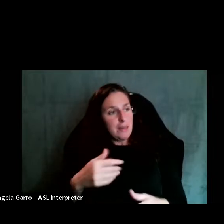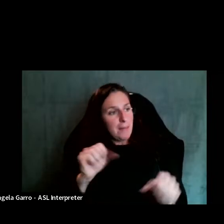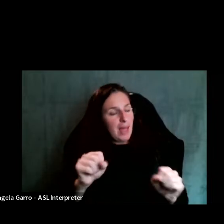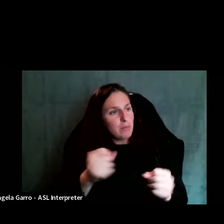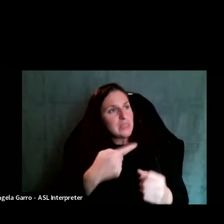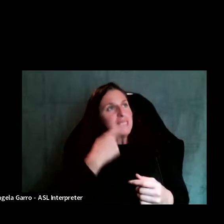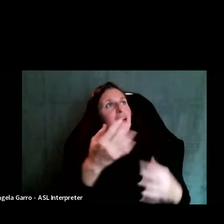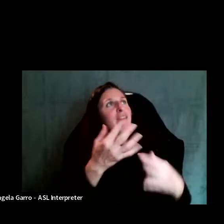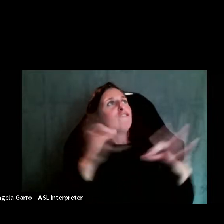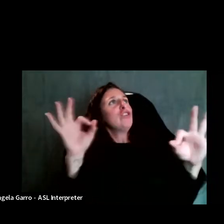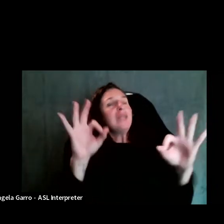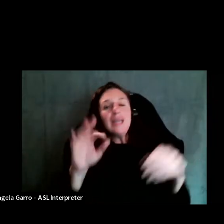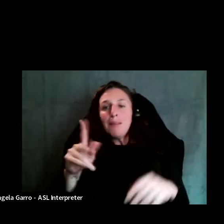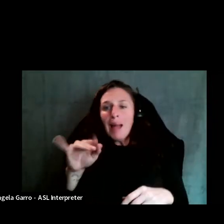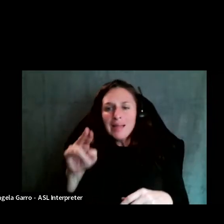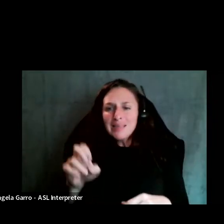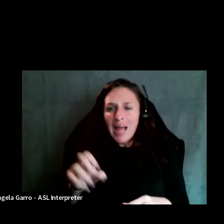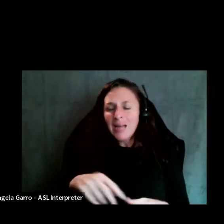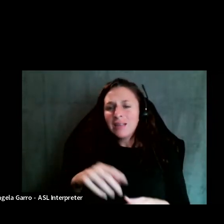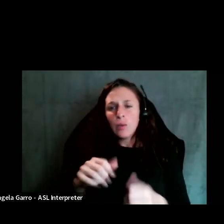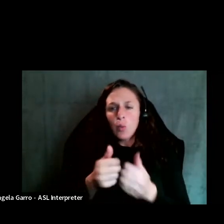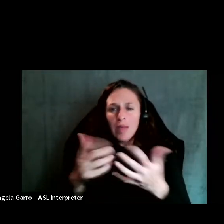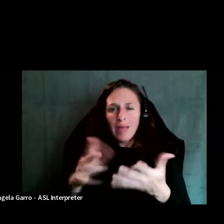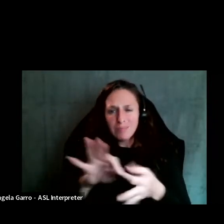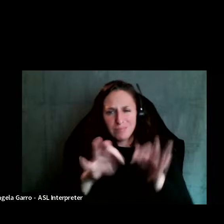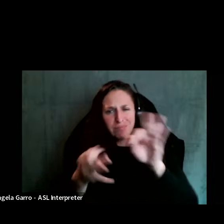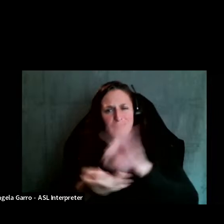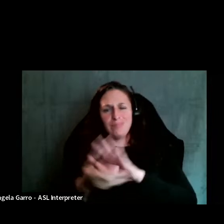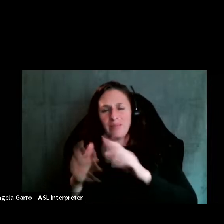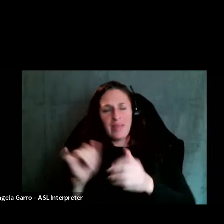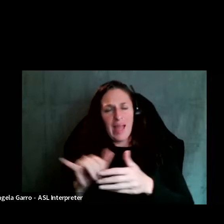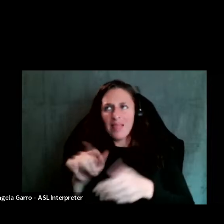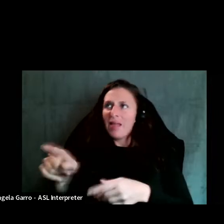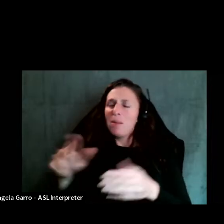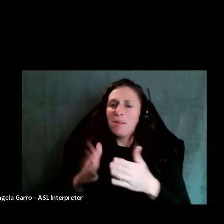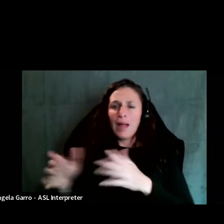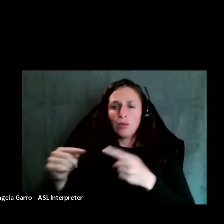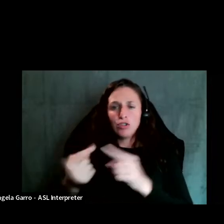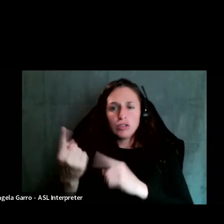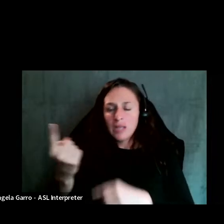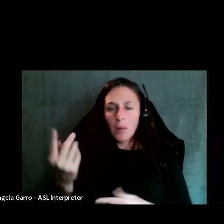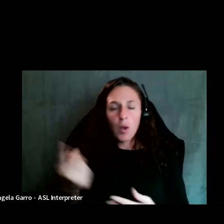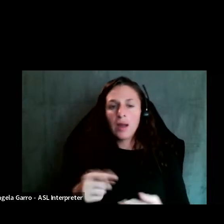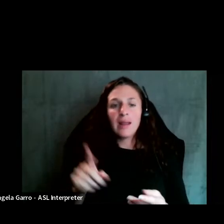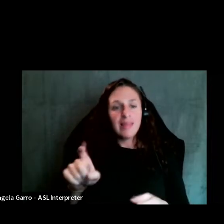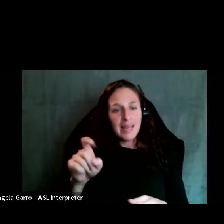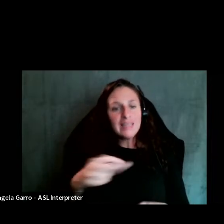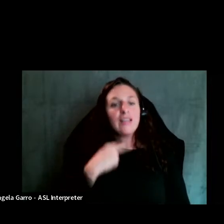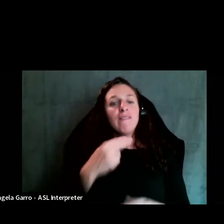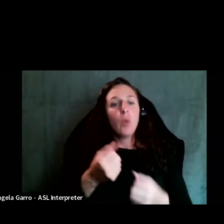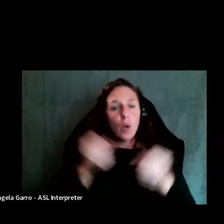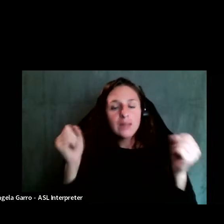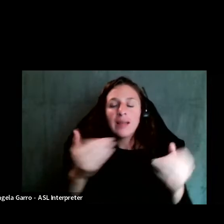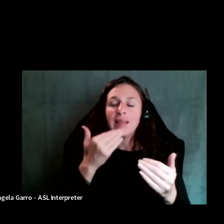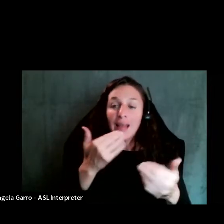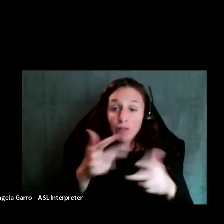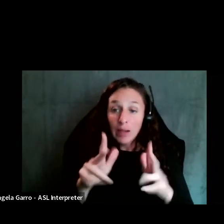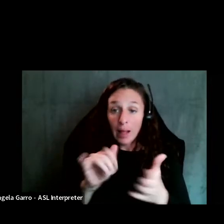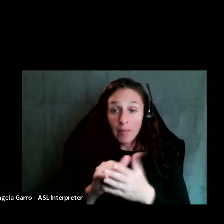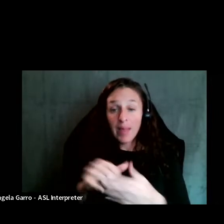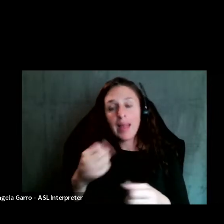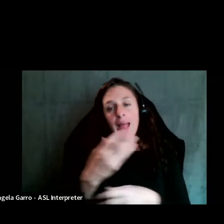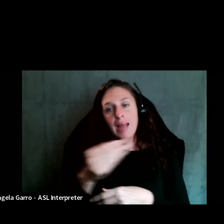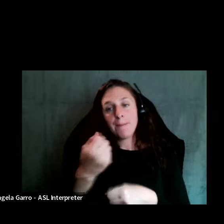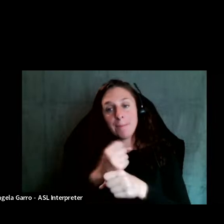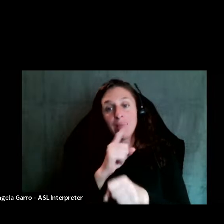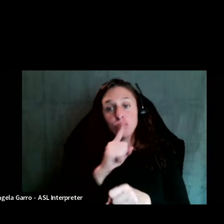it being misinterpreted as if they were going to harm someone. They need to have a voice. And I just want to thank you for allowing that and for making sure you